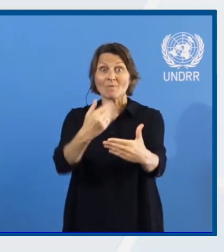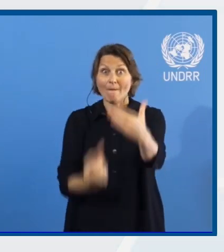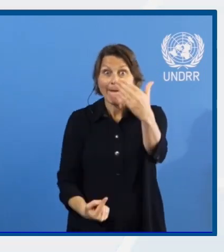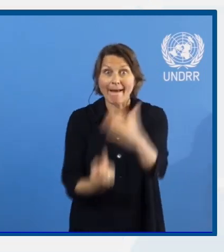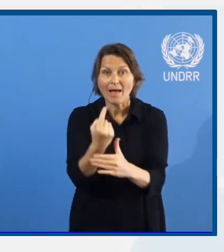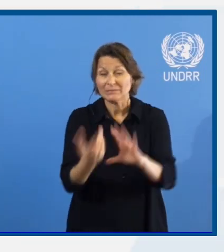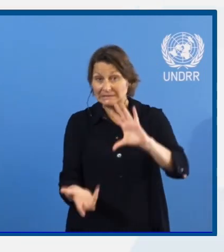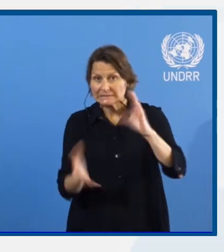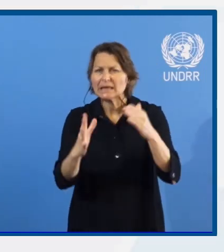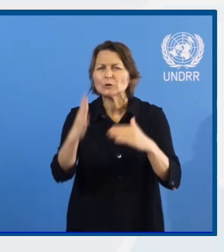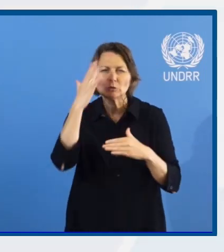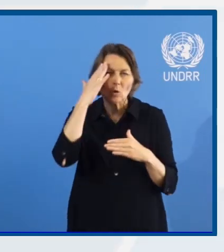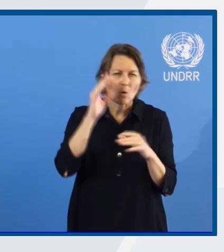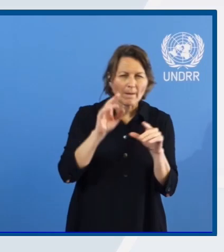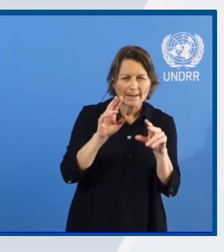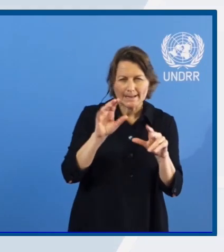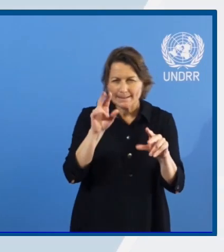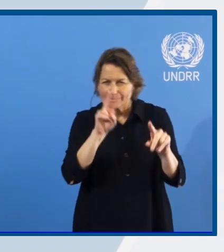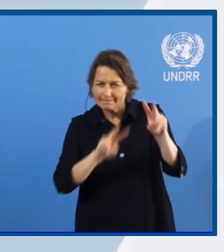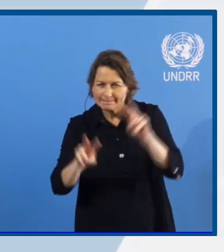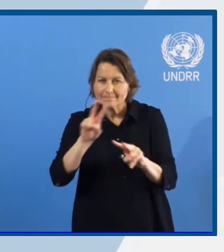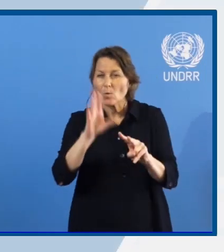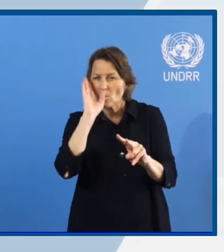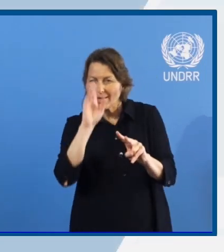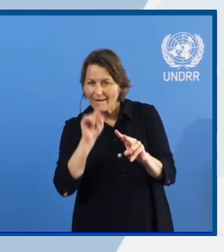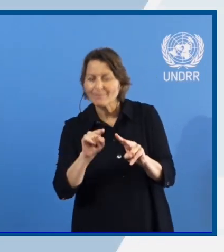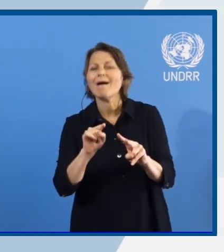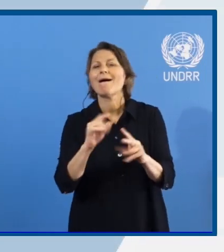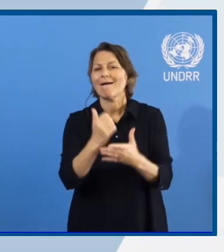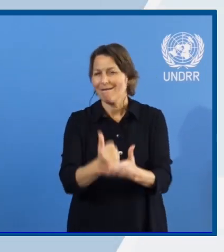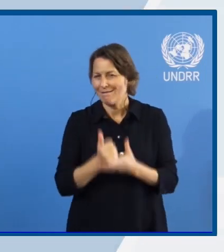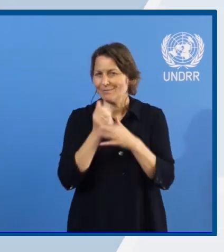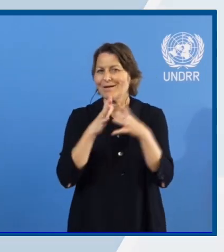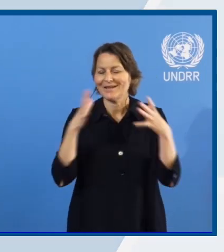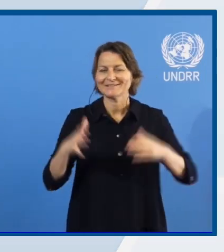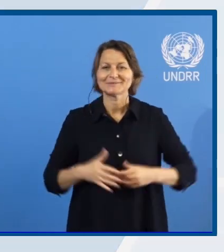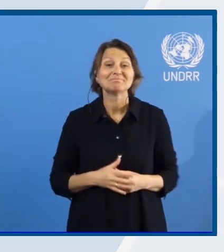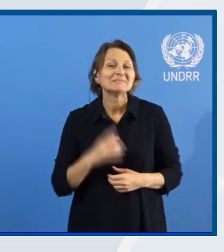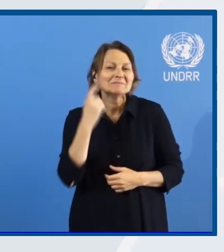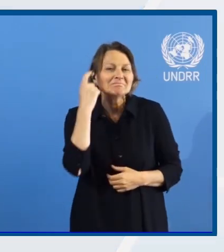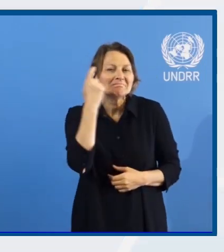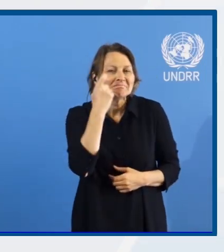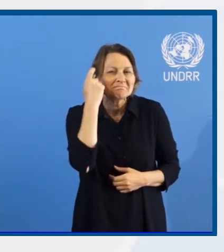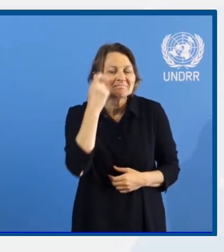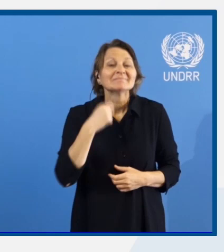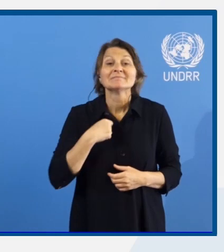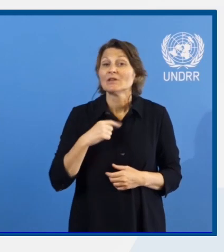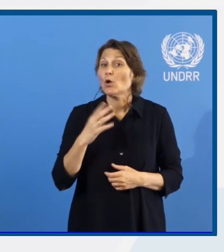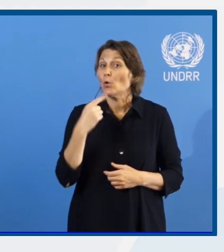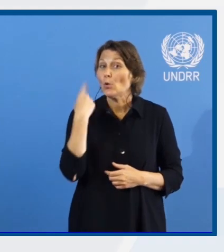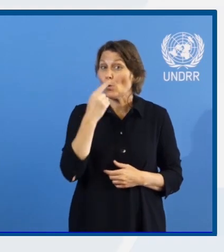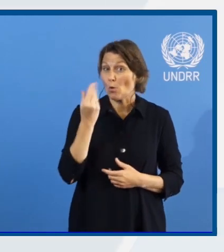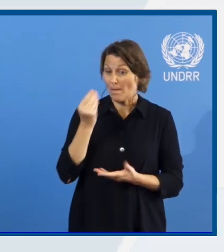heard cause so much impact. I'm wondering, though, what it would take. So far it's been resourced by the humanitarian